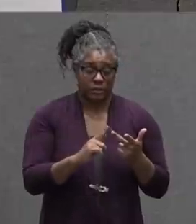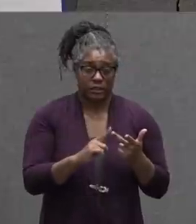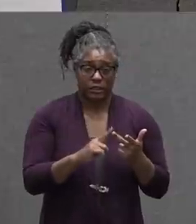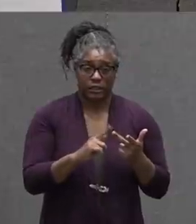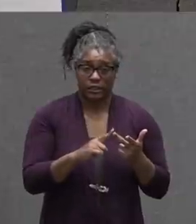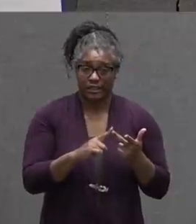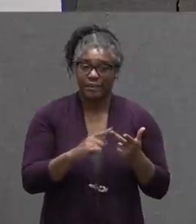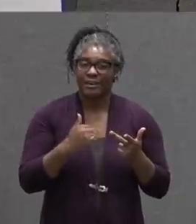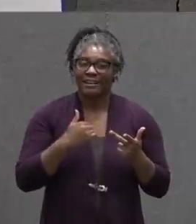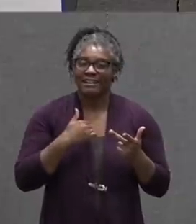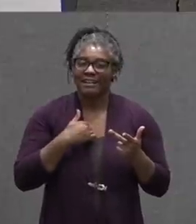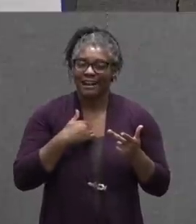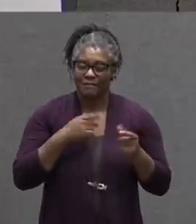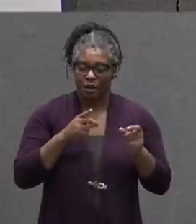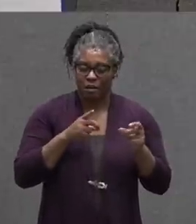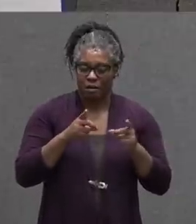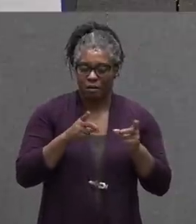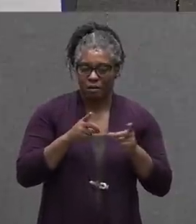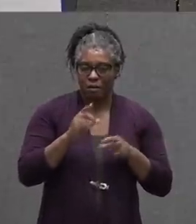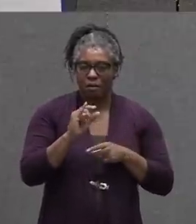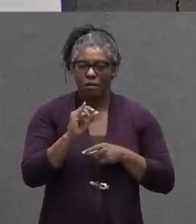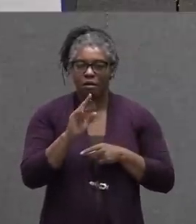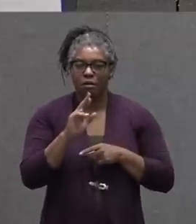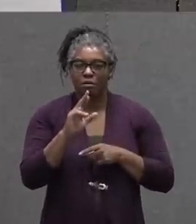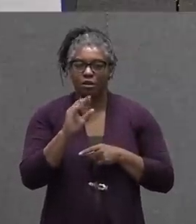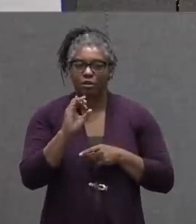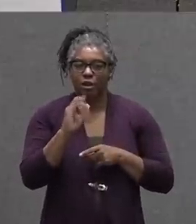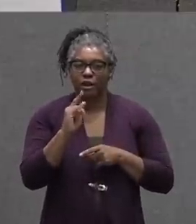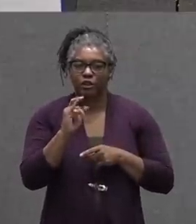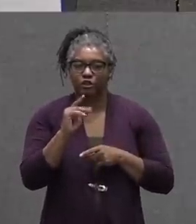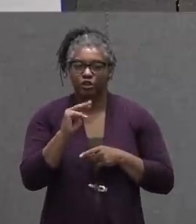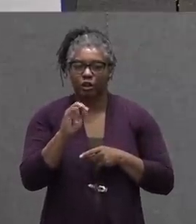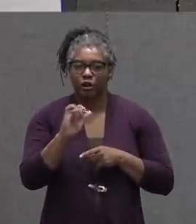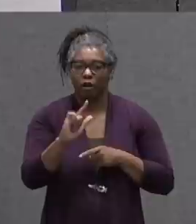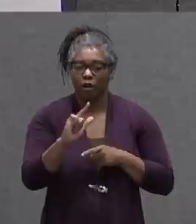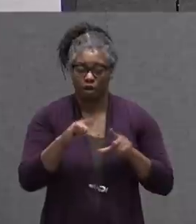APS website that you could use as well.